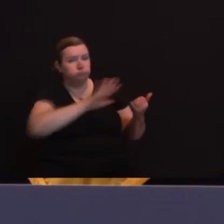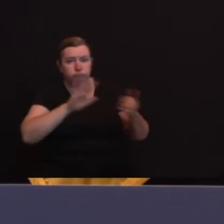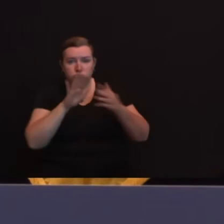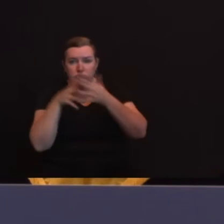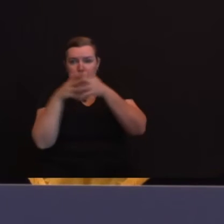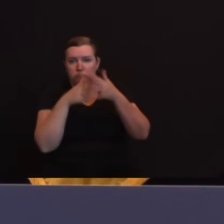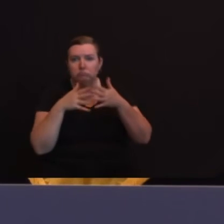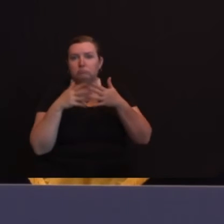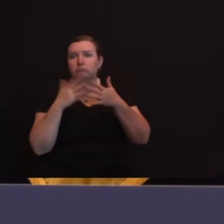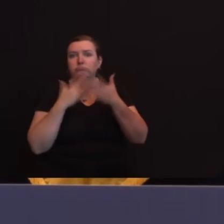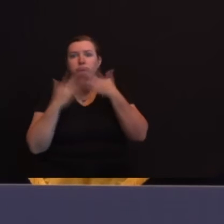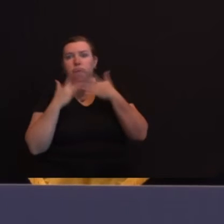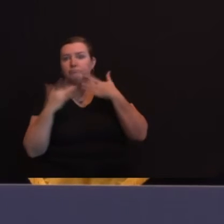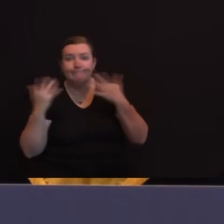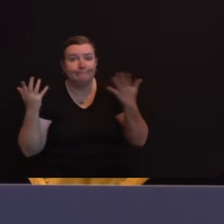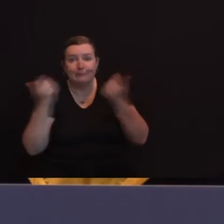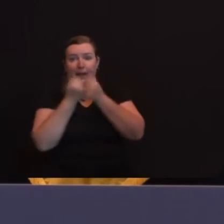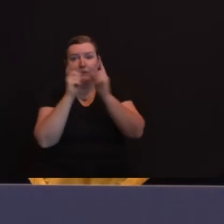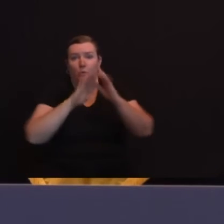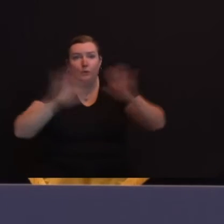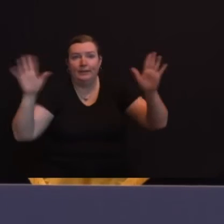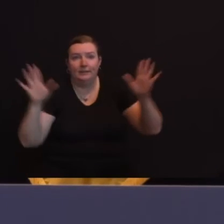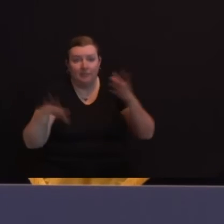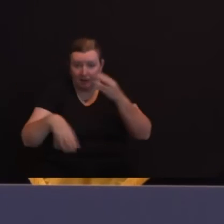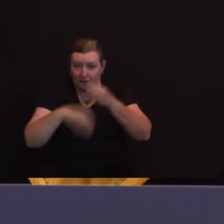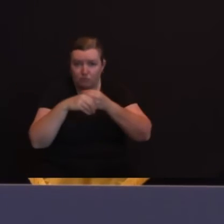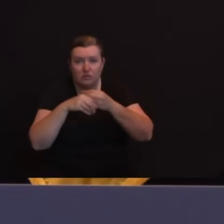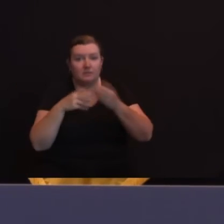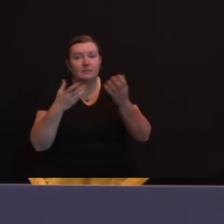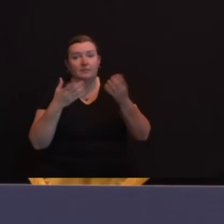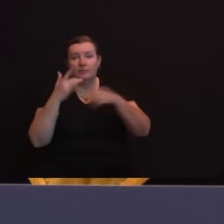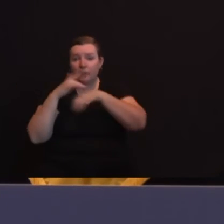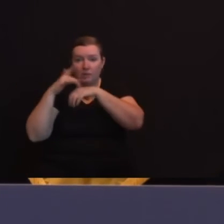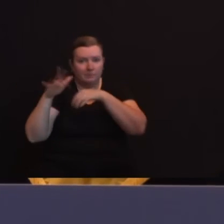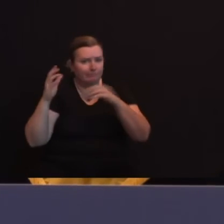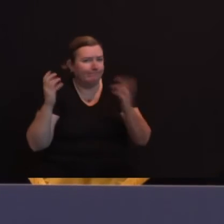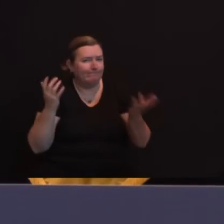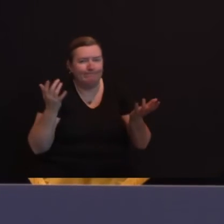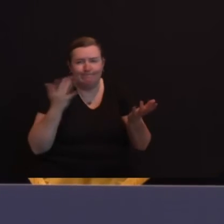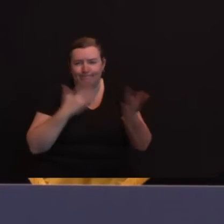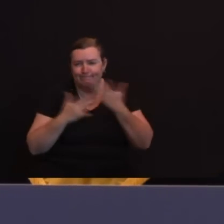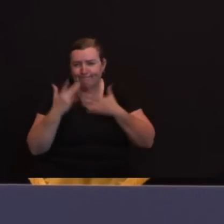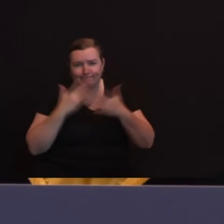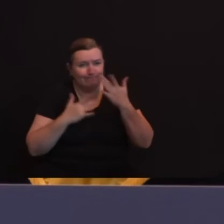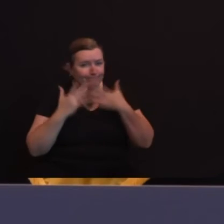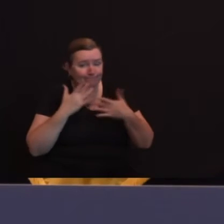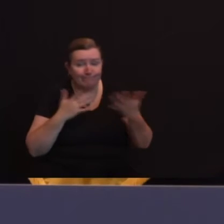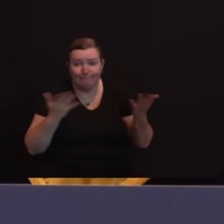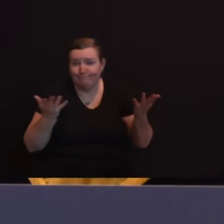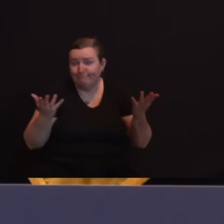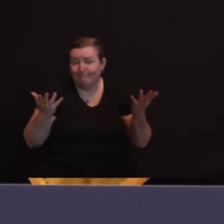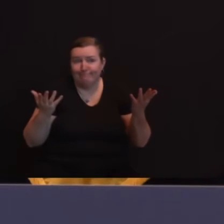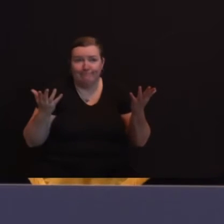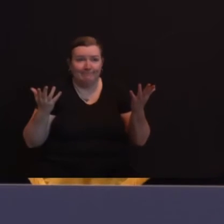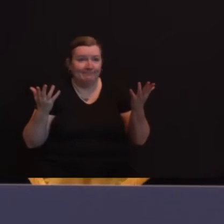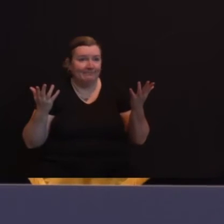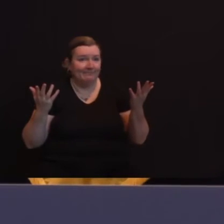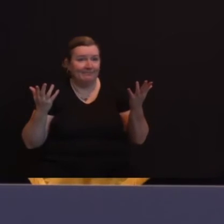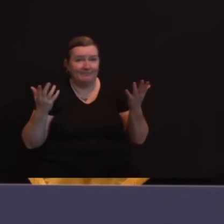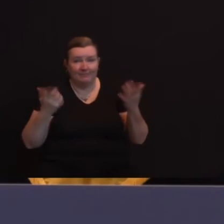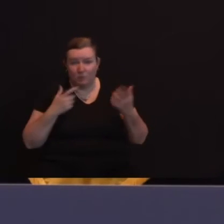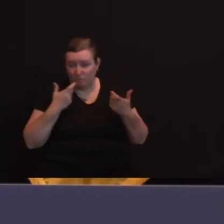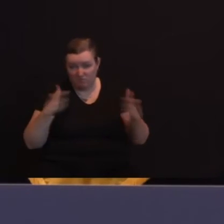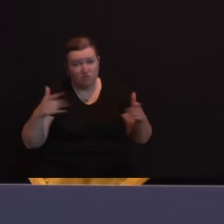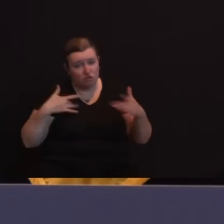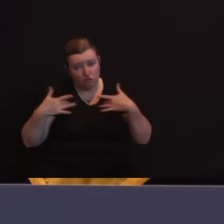fire. In many cases, more on fire than we are. So that's a rightful concern and question. It's why